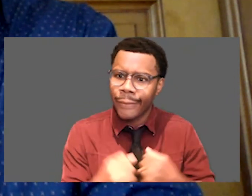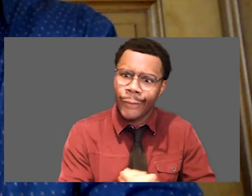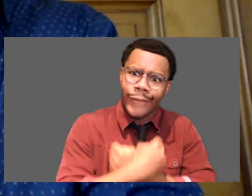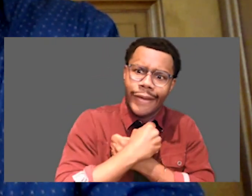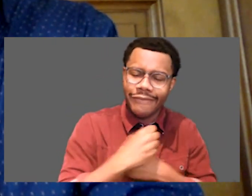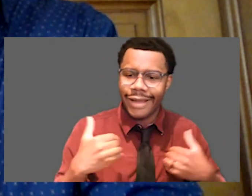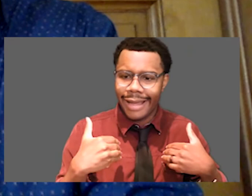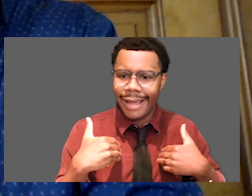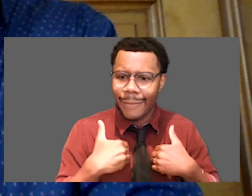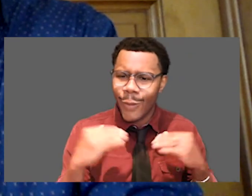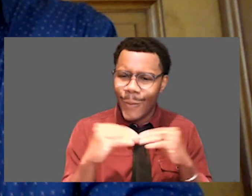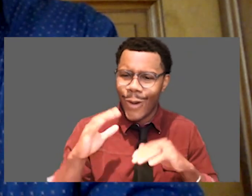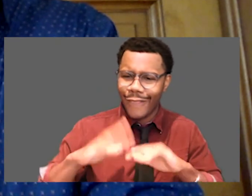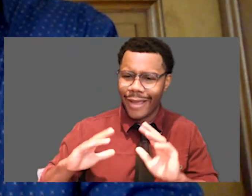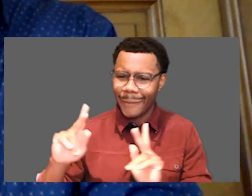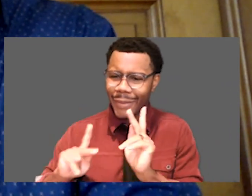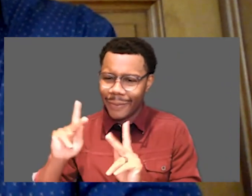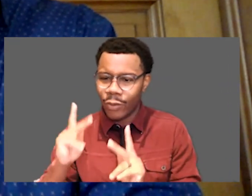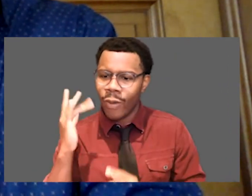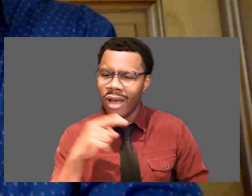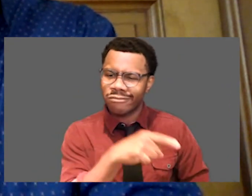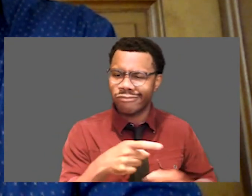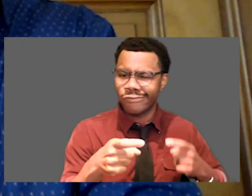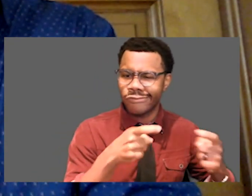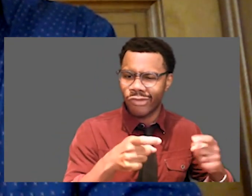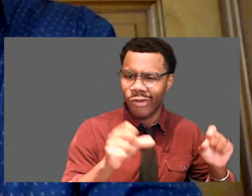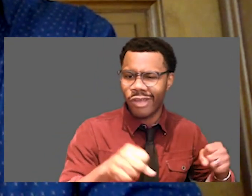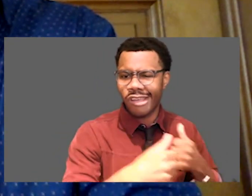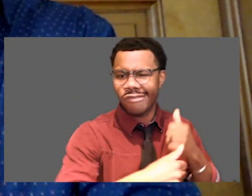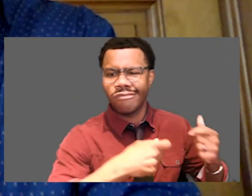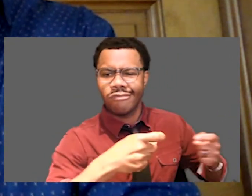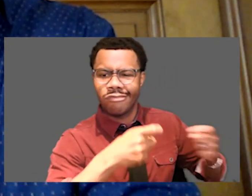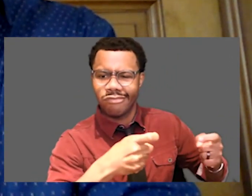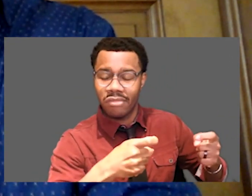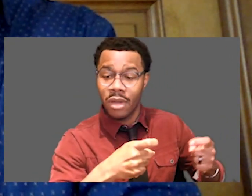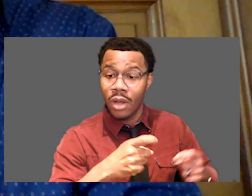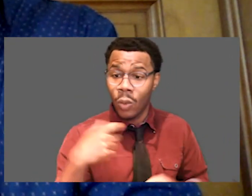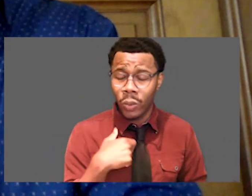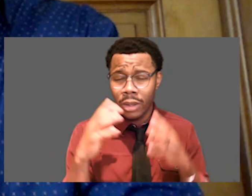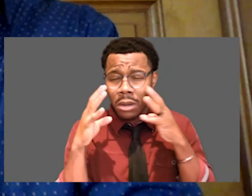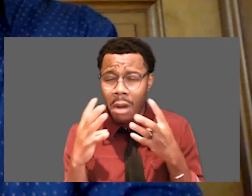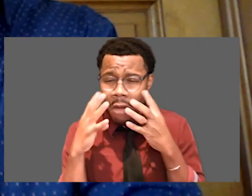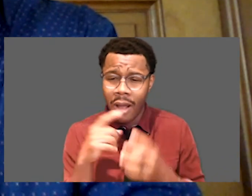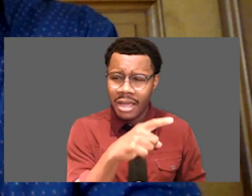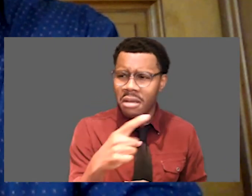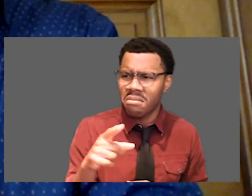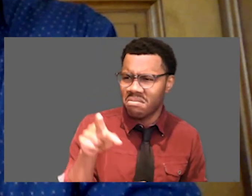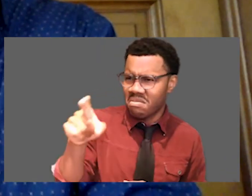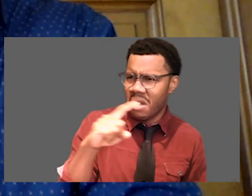more because you can control them, and pets don't tell us how ugly we are when we're crying. So